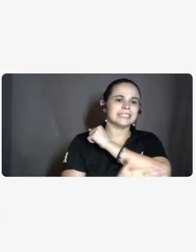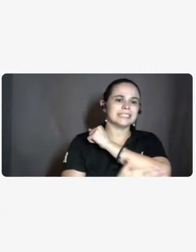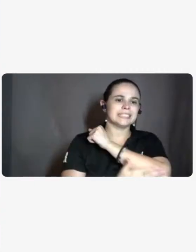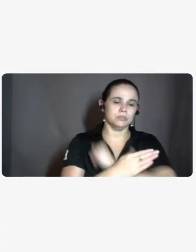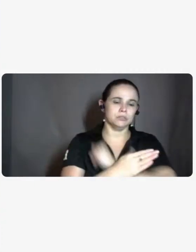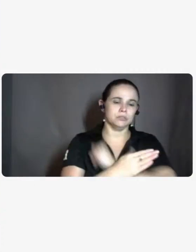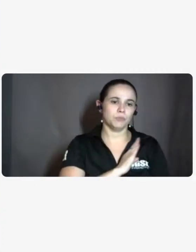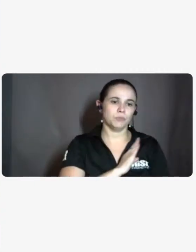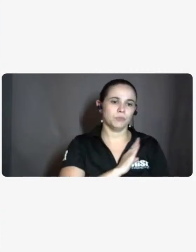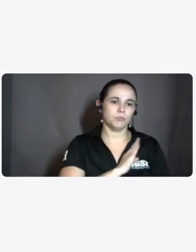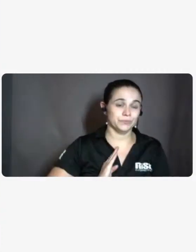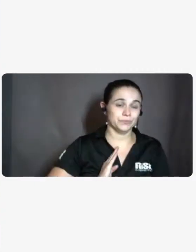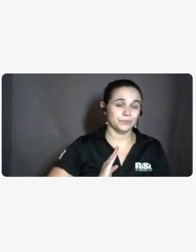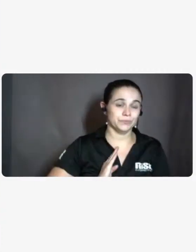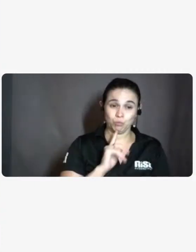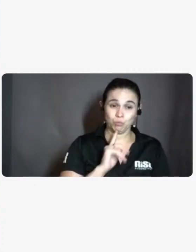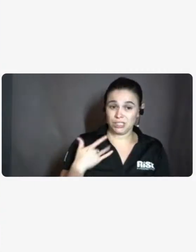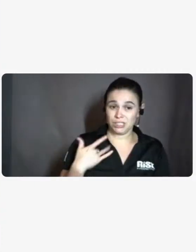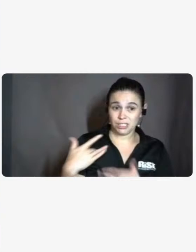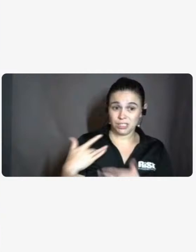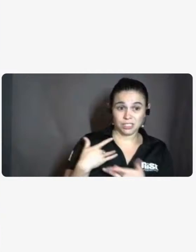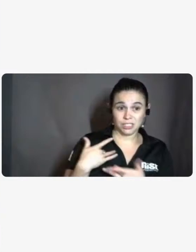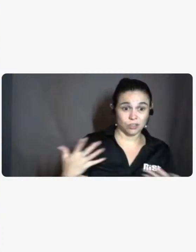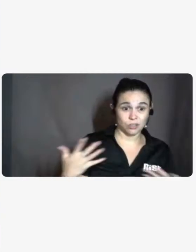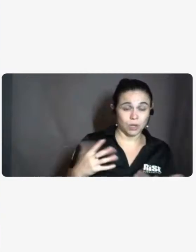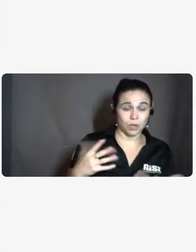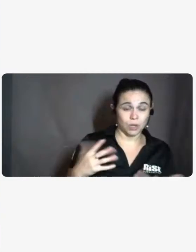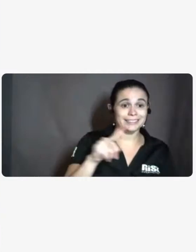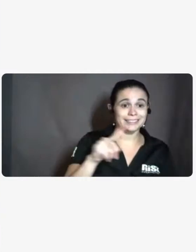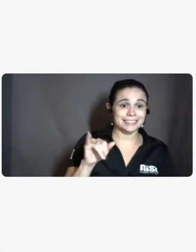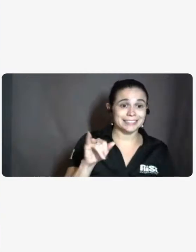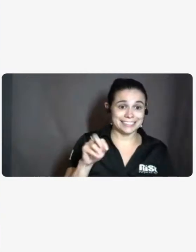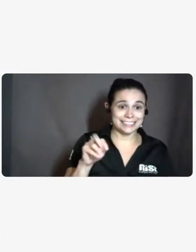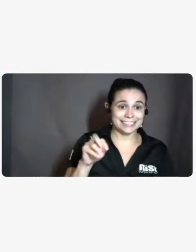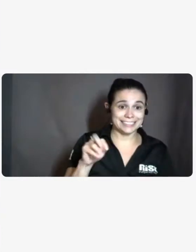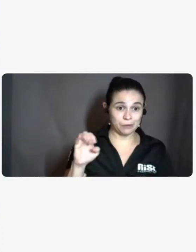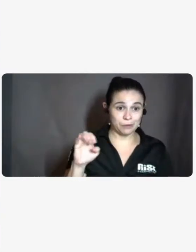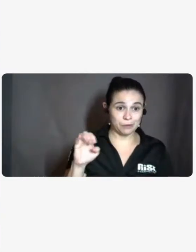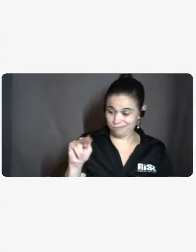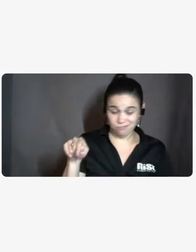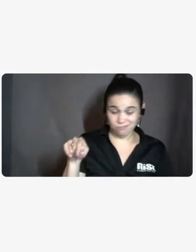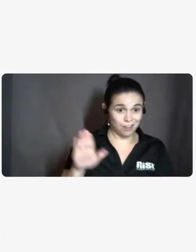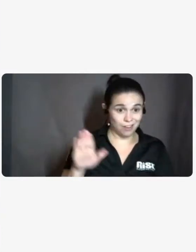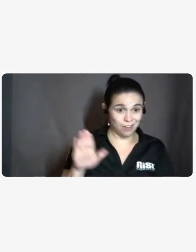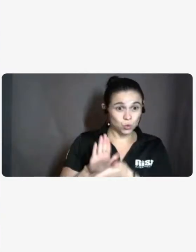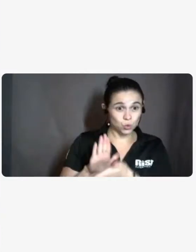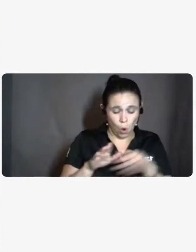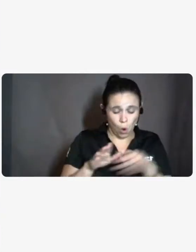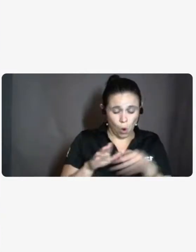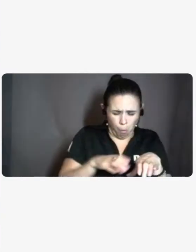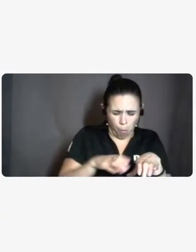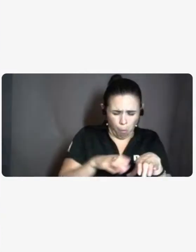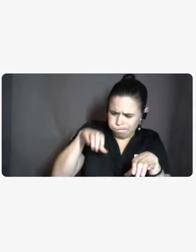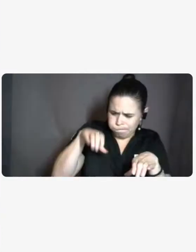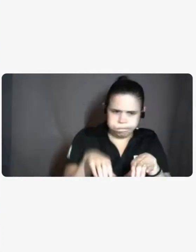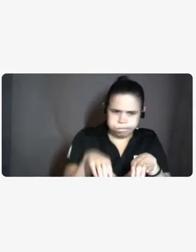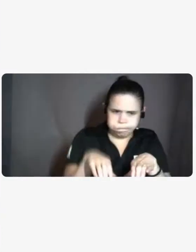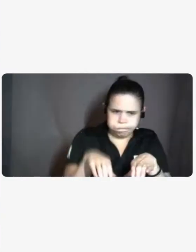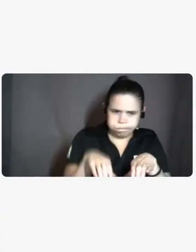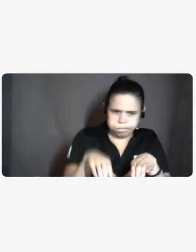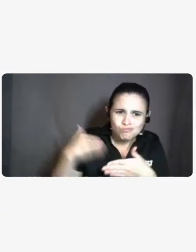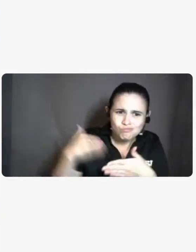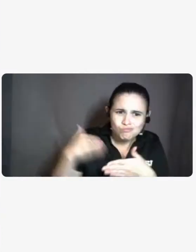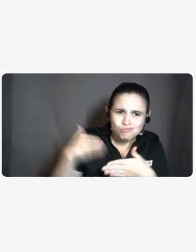Zimmerman is right next door. Zimmerman is literally next door to these warehouses. So if we go to the